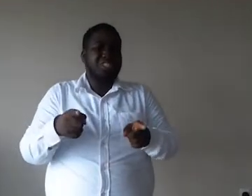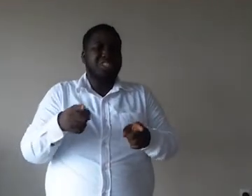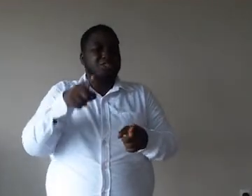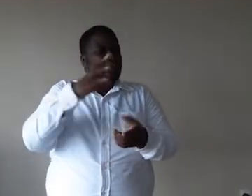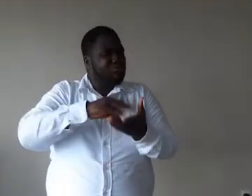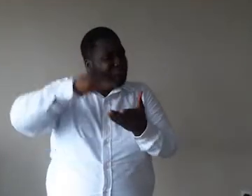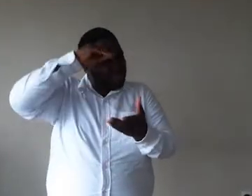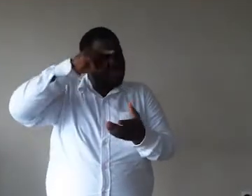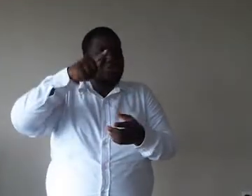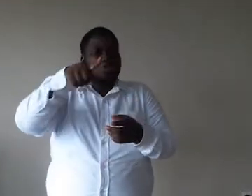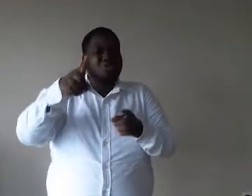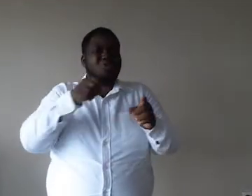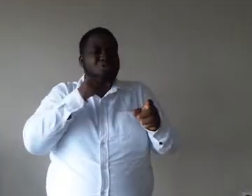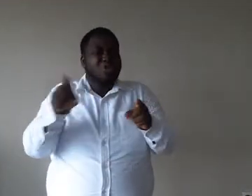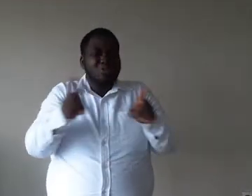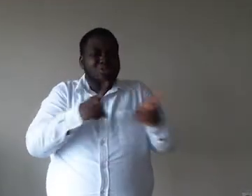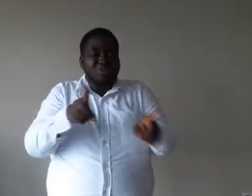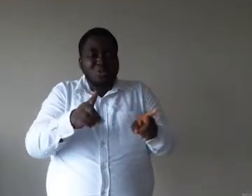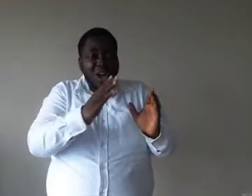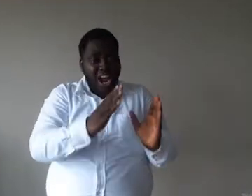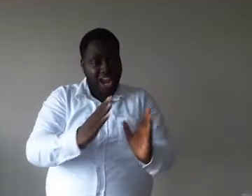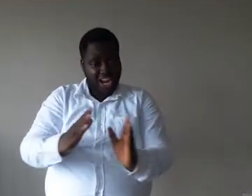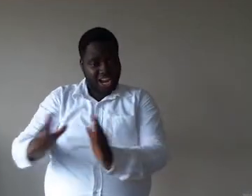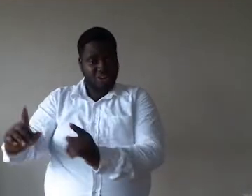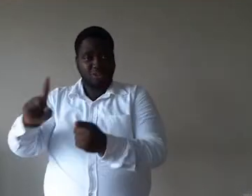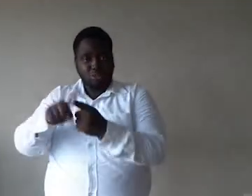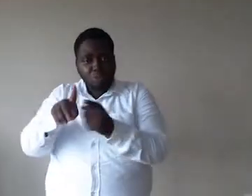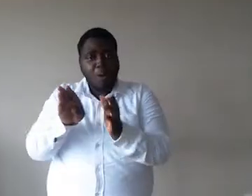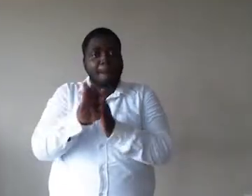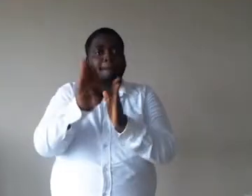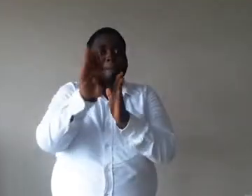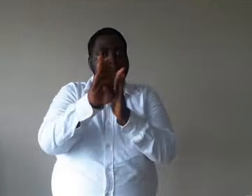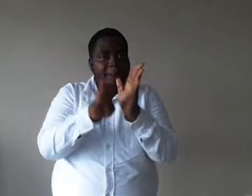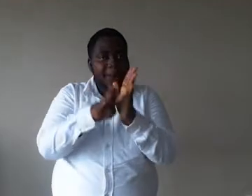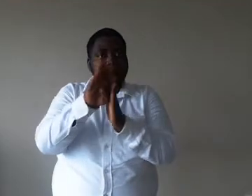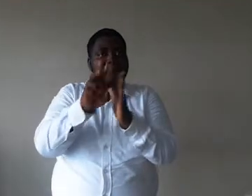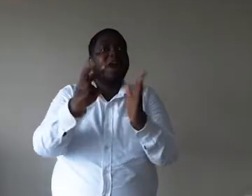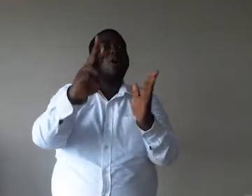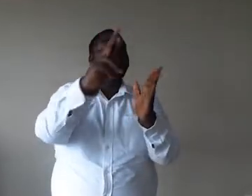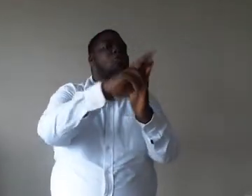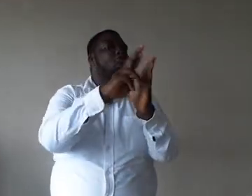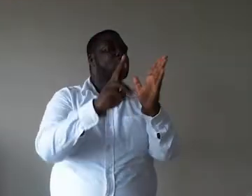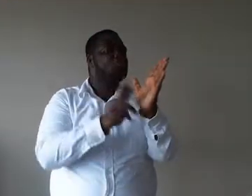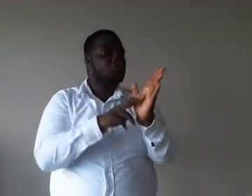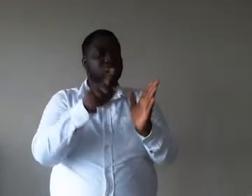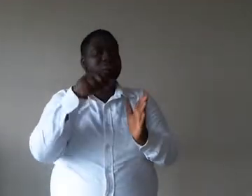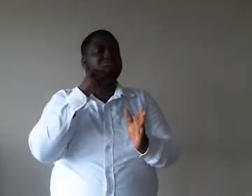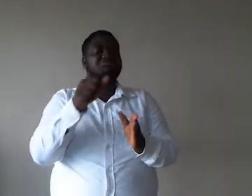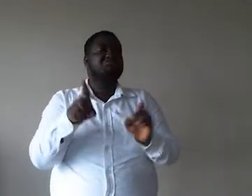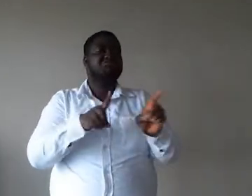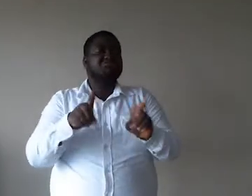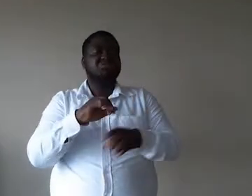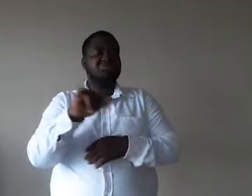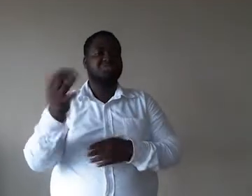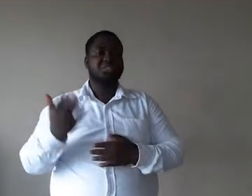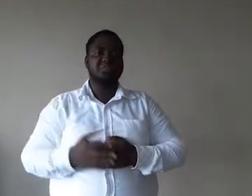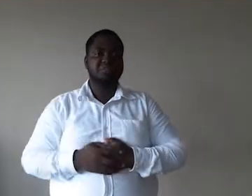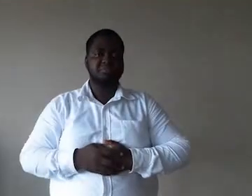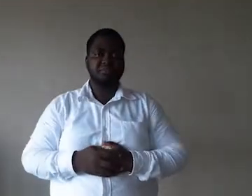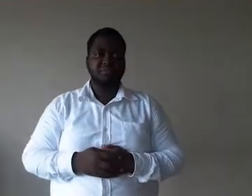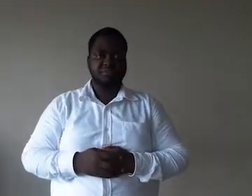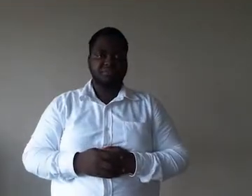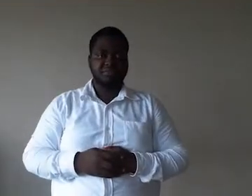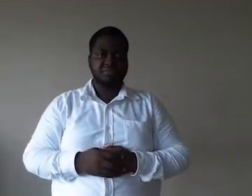well. But the things that we are doing, they are not according to knowledge. And because they are not according to knowledge, there's a lot of confusion.